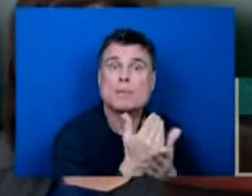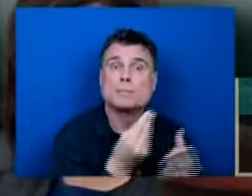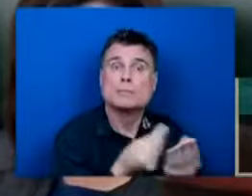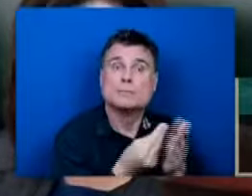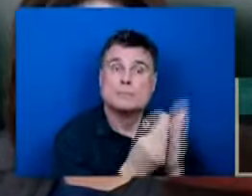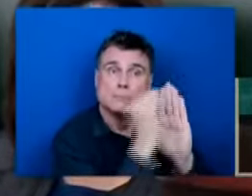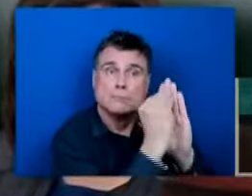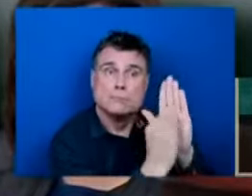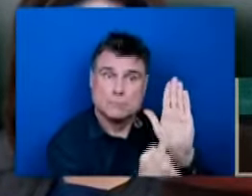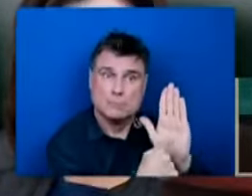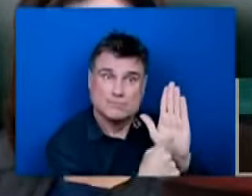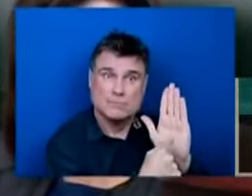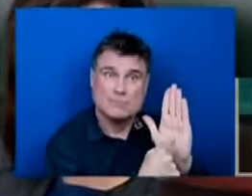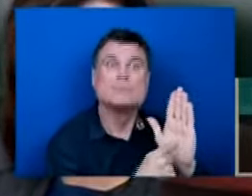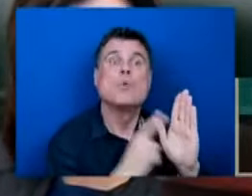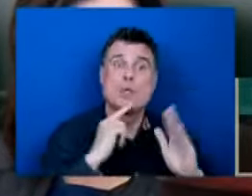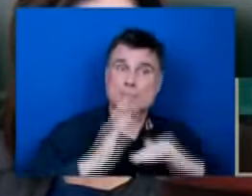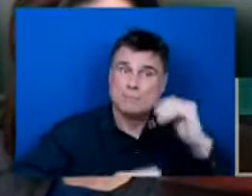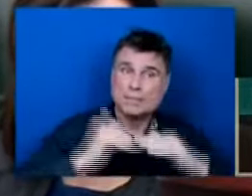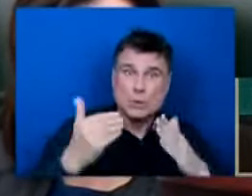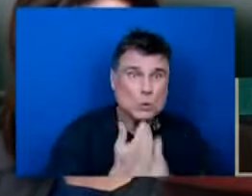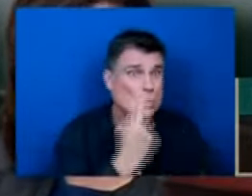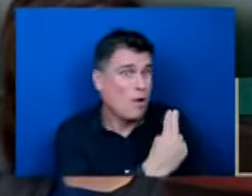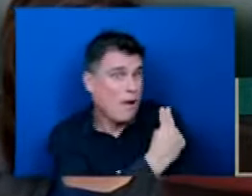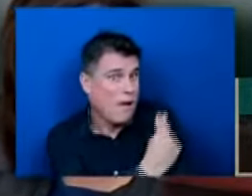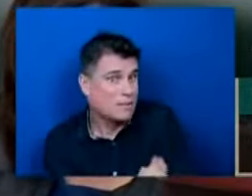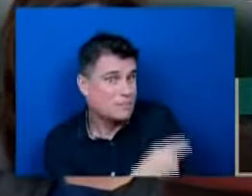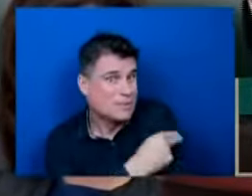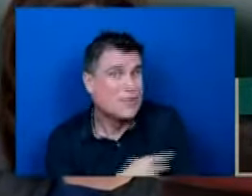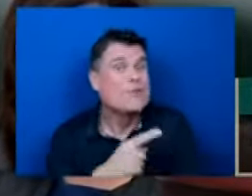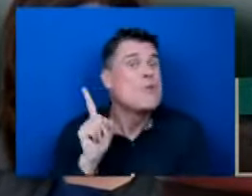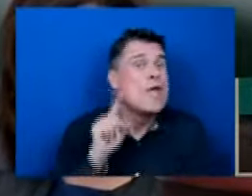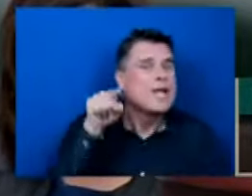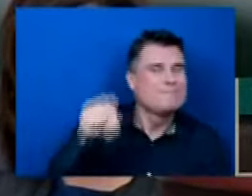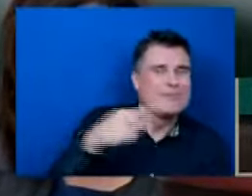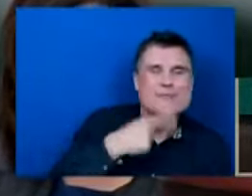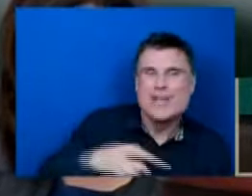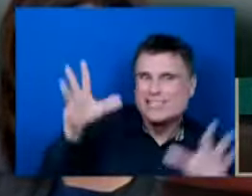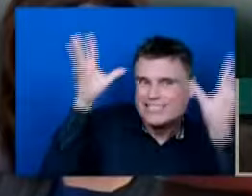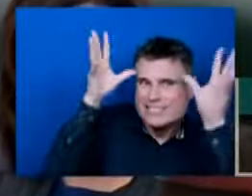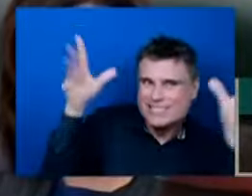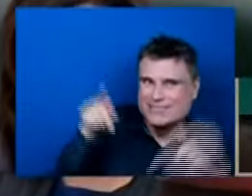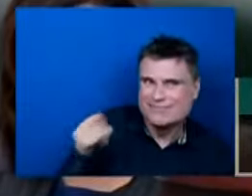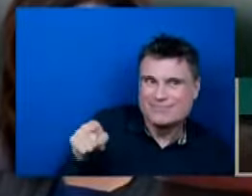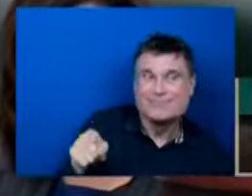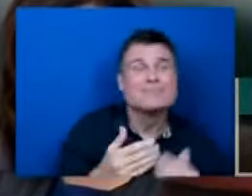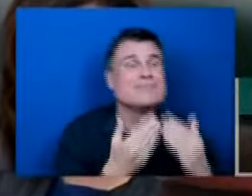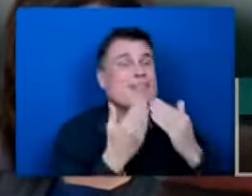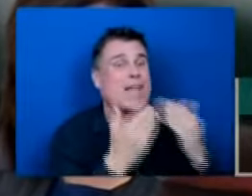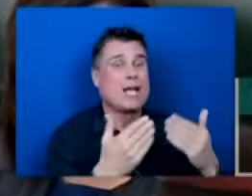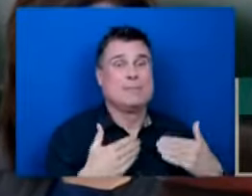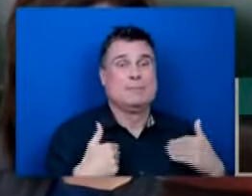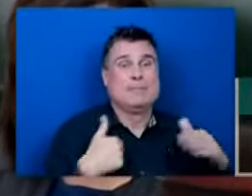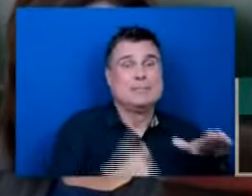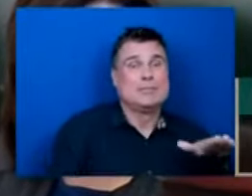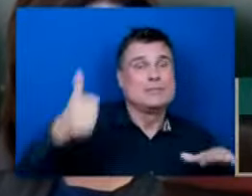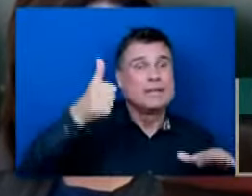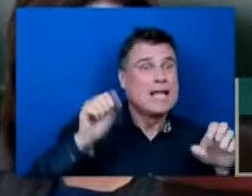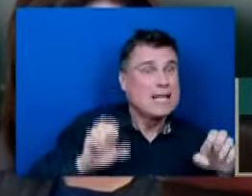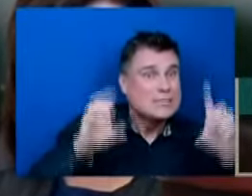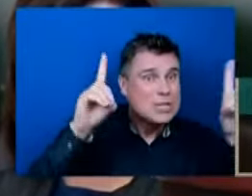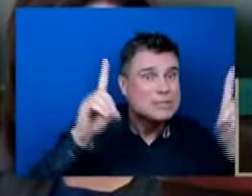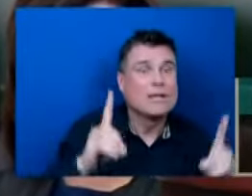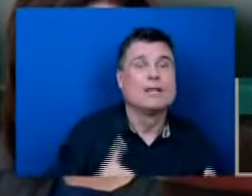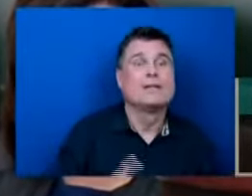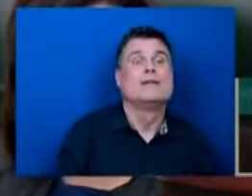Deer. Mr. Speaker, I want to thank the Minister of Education, the MLA for Red Deer South, and their colleagues who have been effective